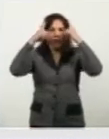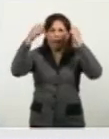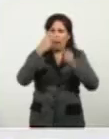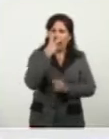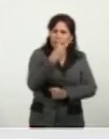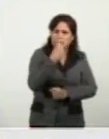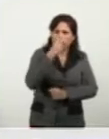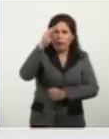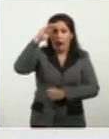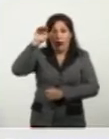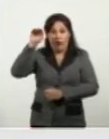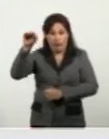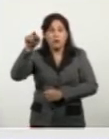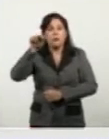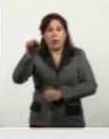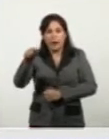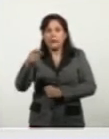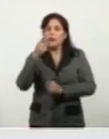8.64%.